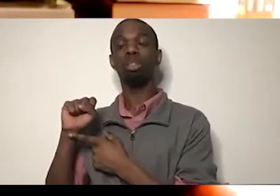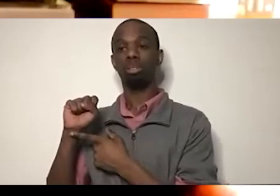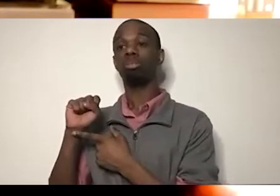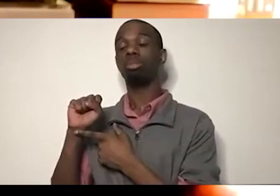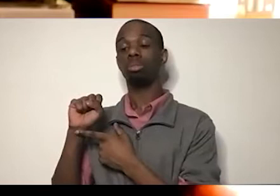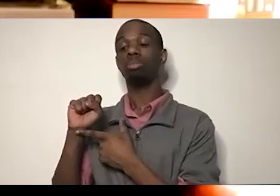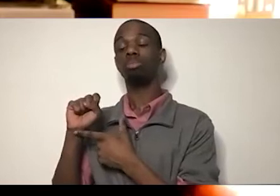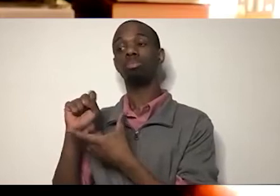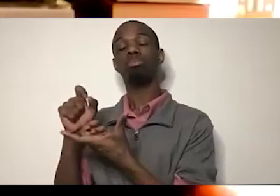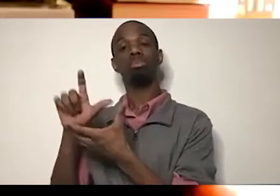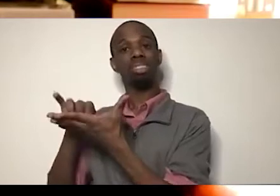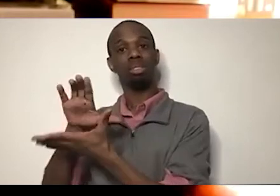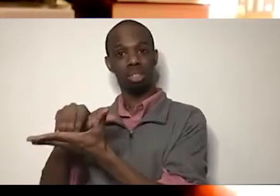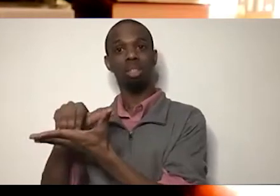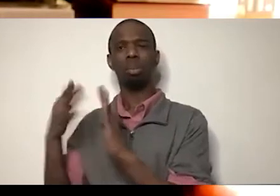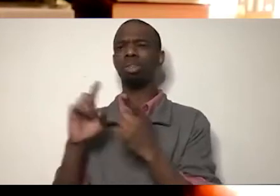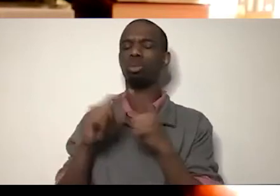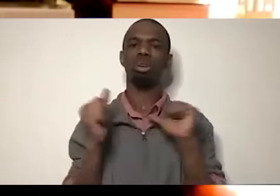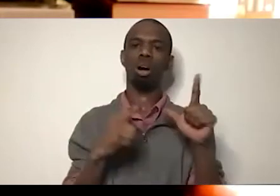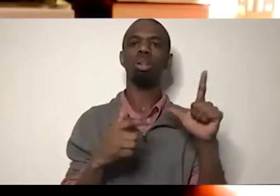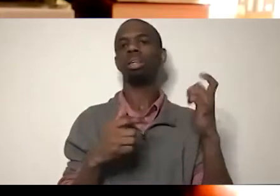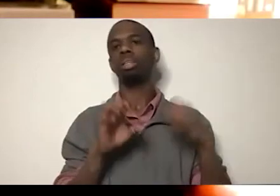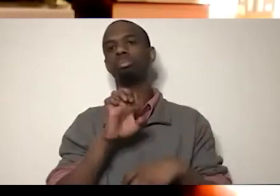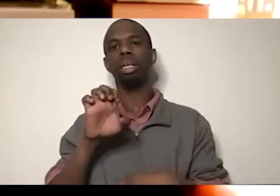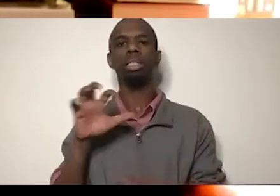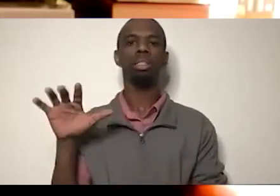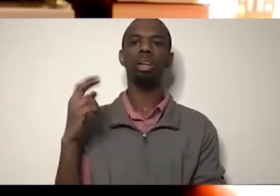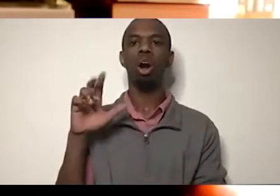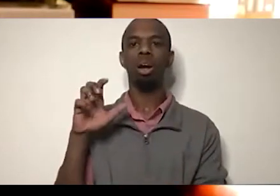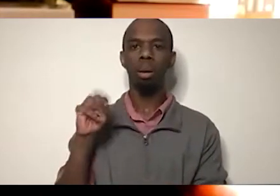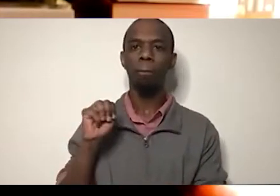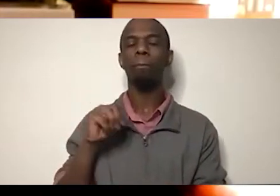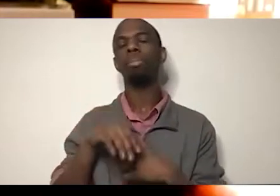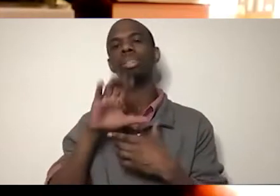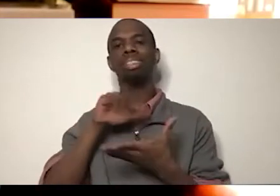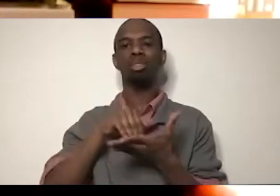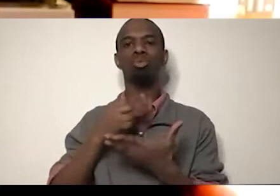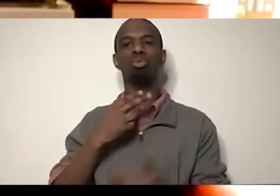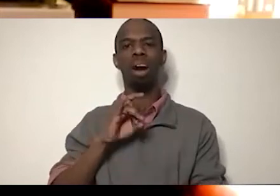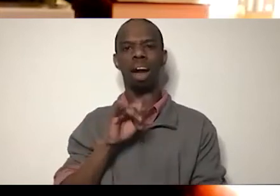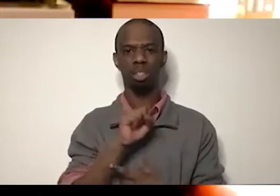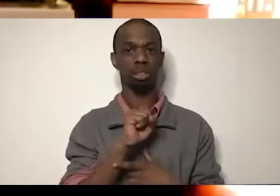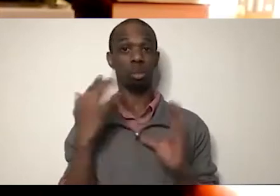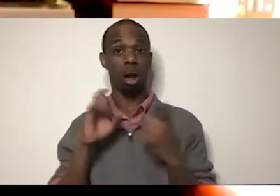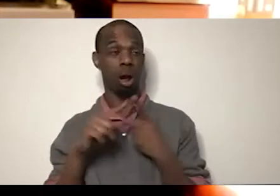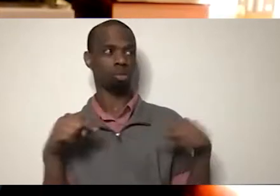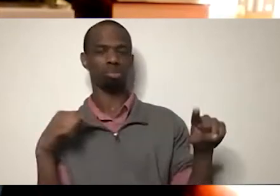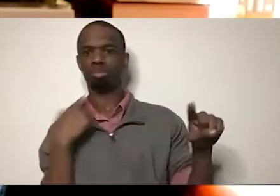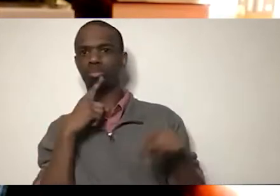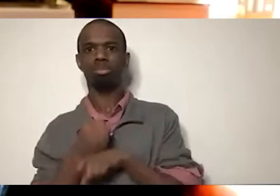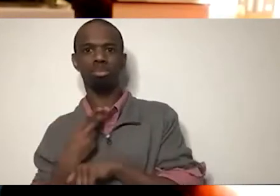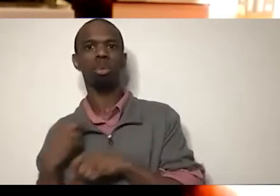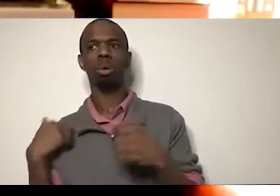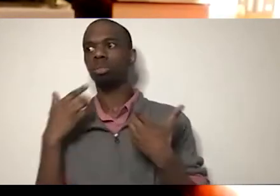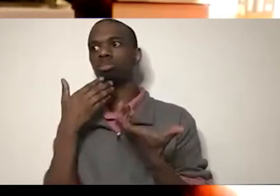really understanding that there was a strong negative health exposure for me and